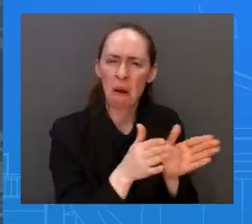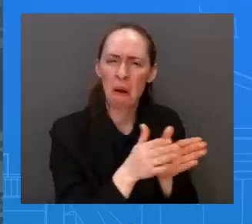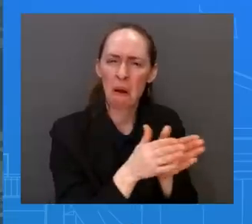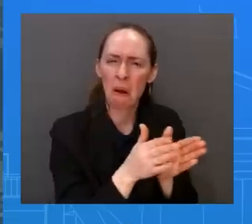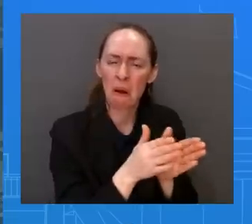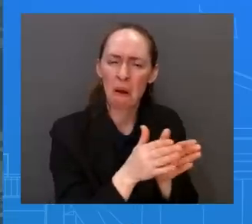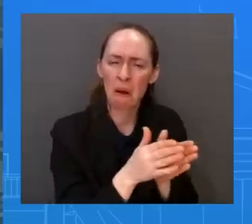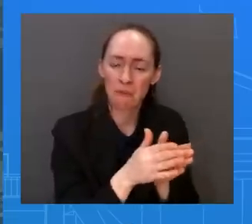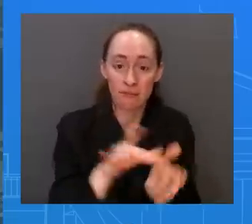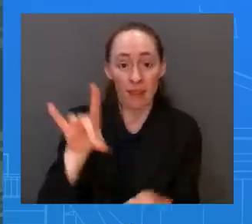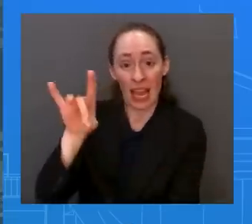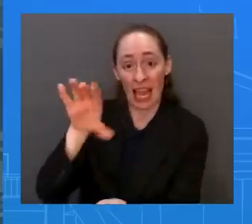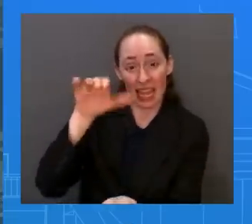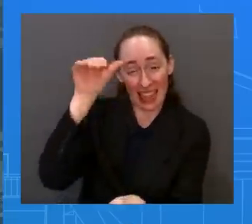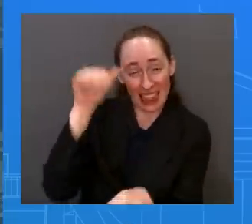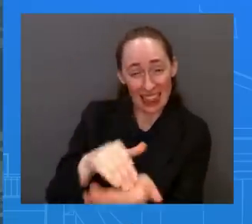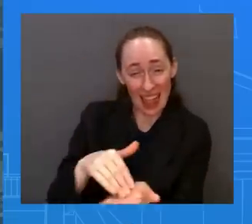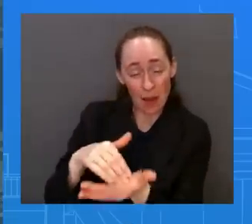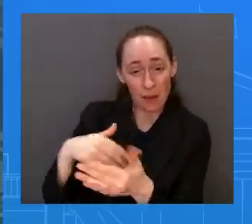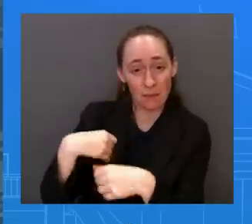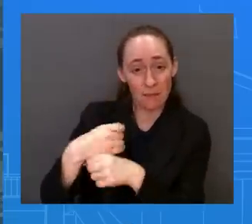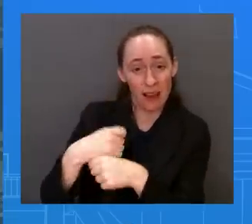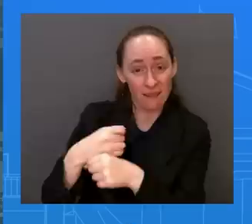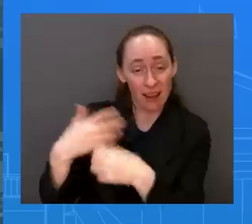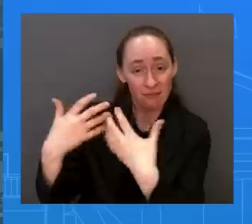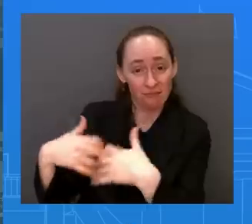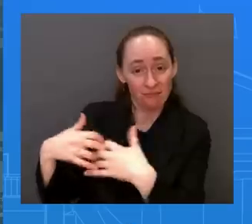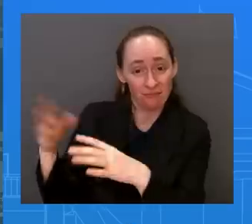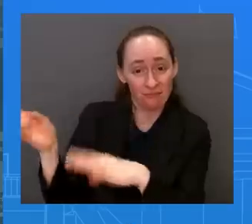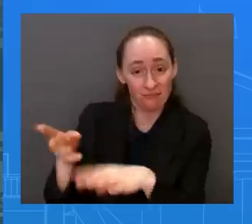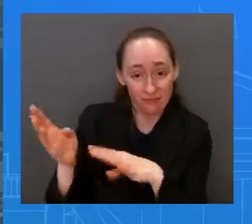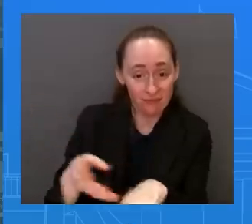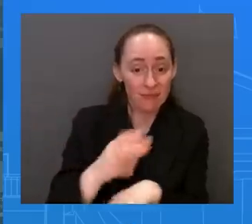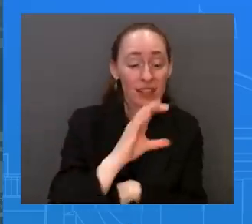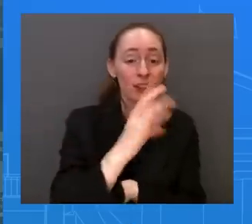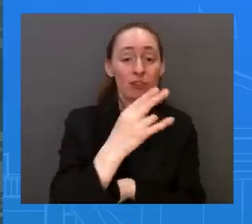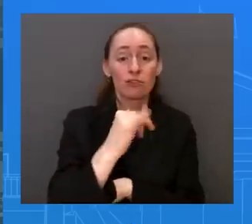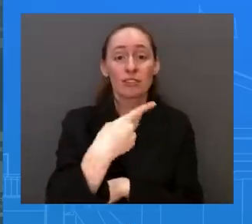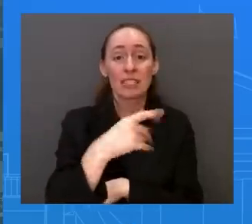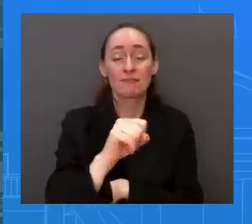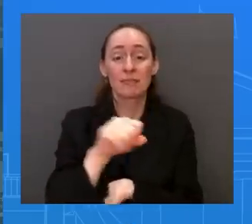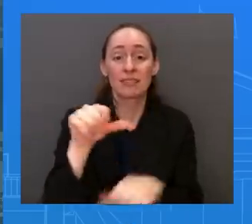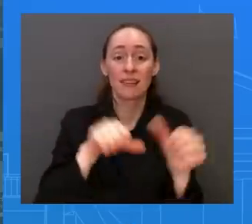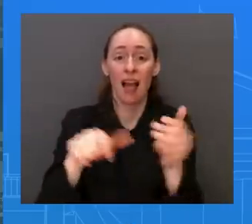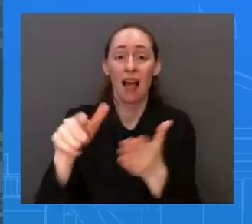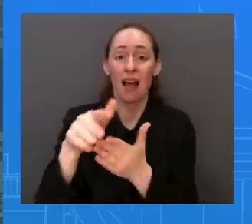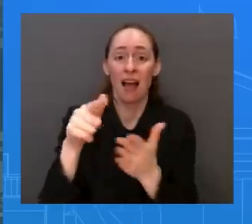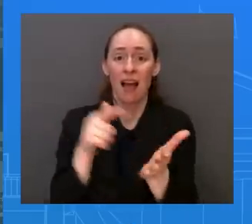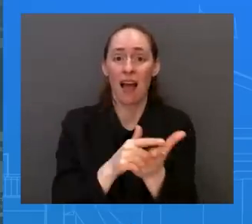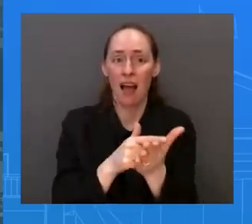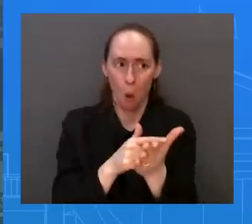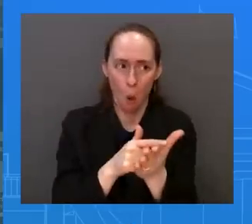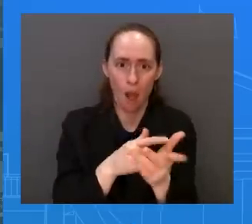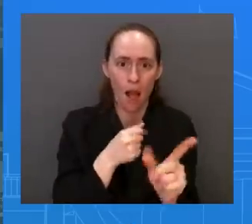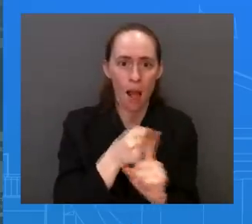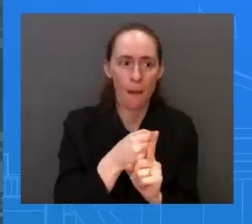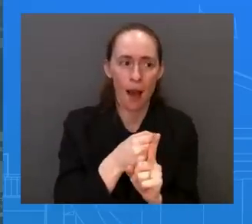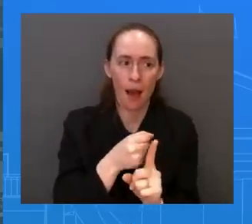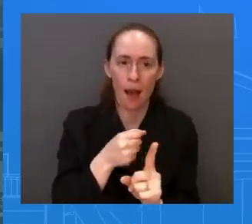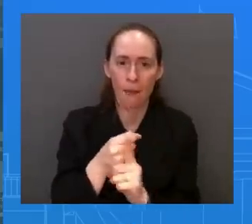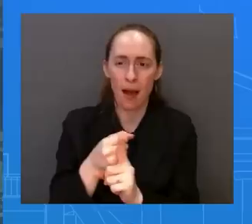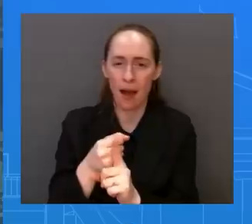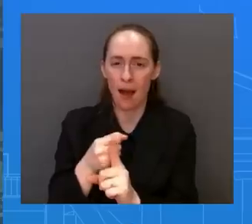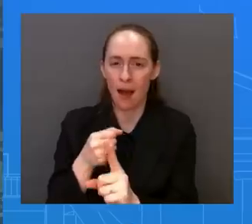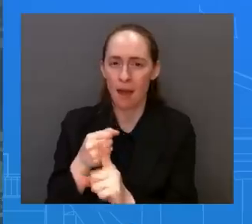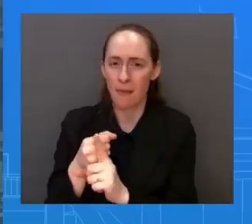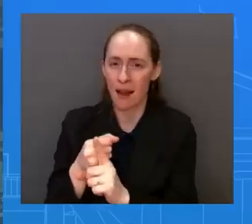and how important the CHIPS and Science Act is going to continue to be as we see manufacturers coming back to the U.S., those are real data points, right? Those are